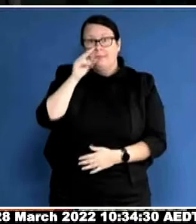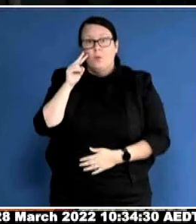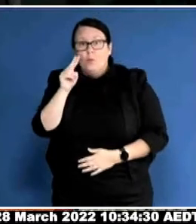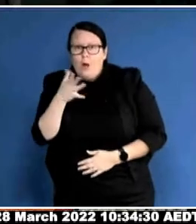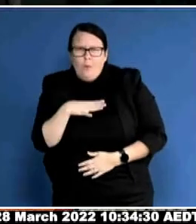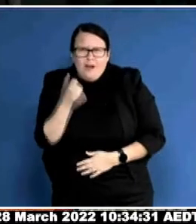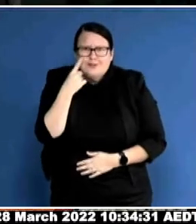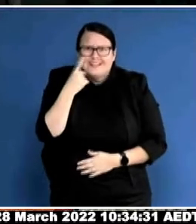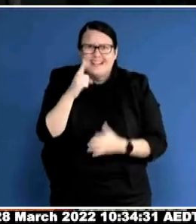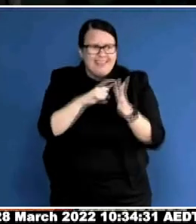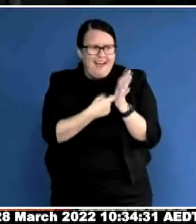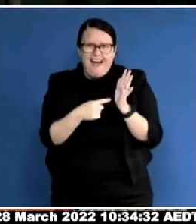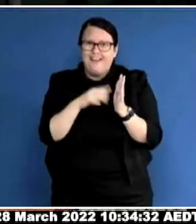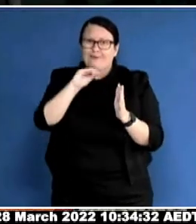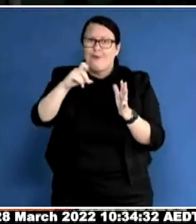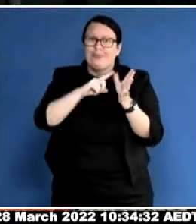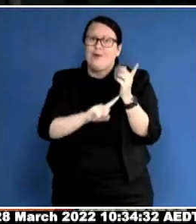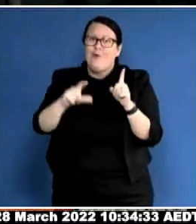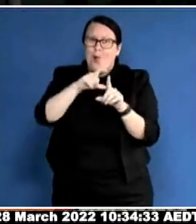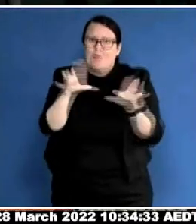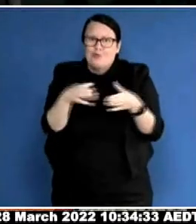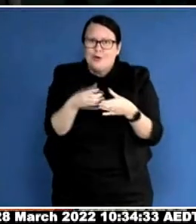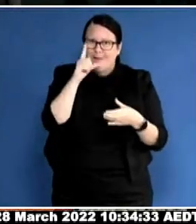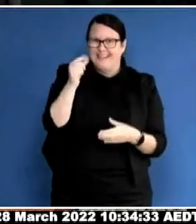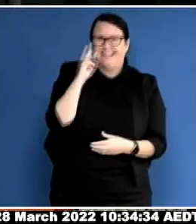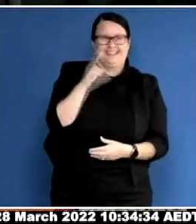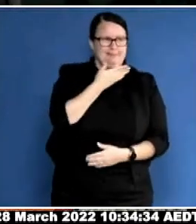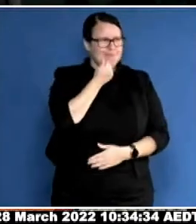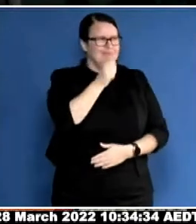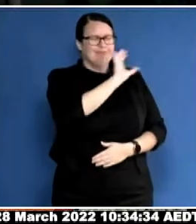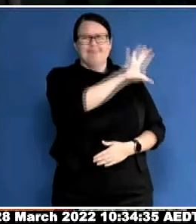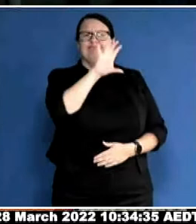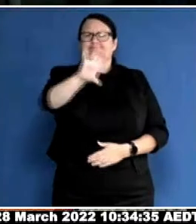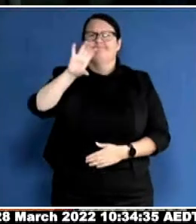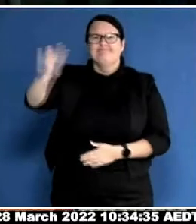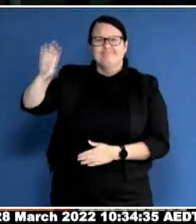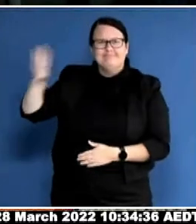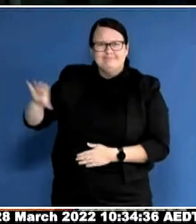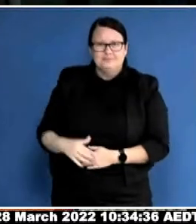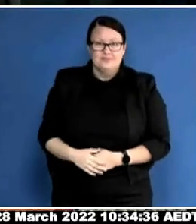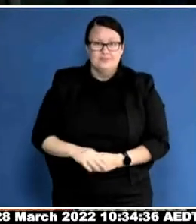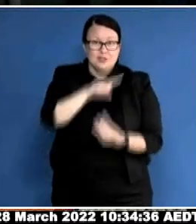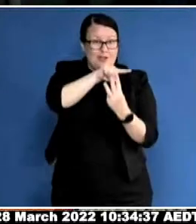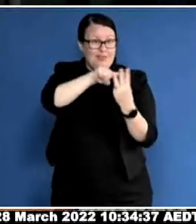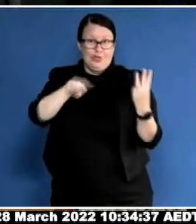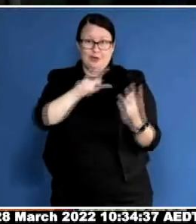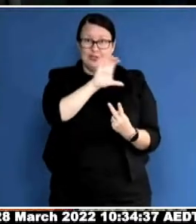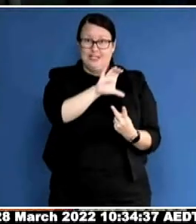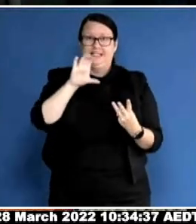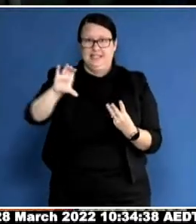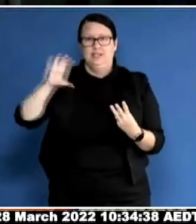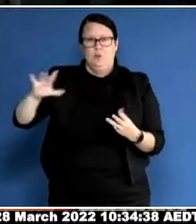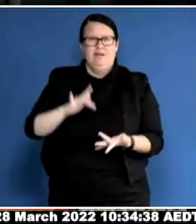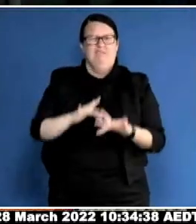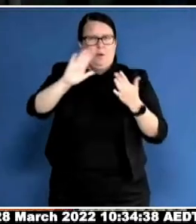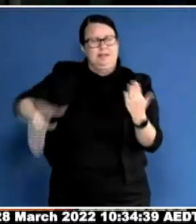proceeding here in Hobart can also see what we can see. So if the three pieces of artwork can be tendered and marked